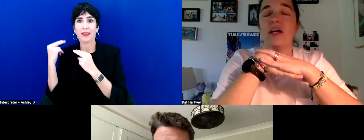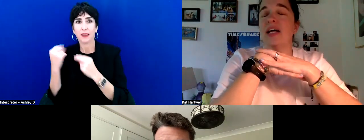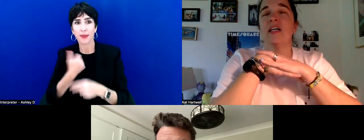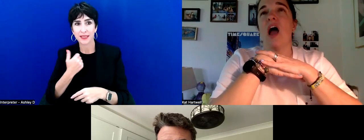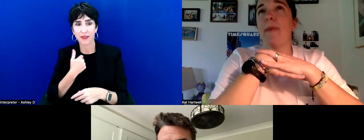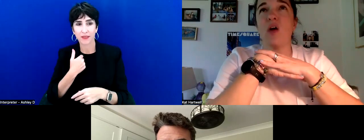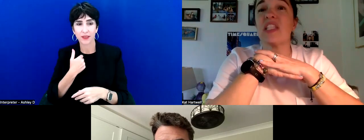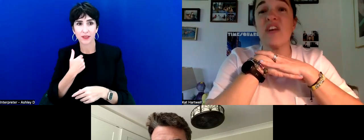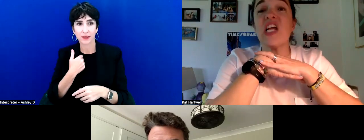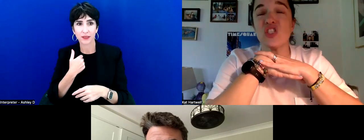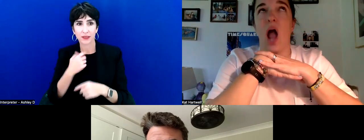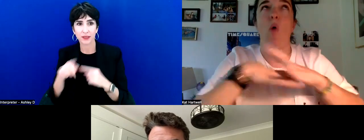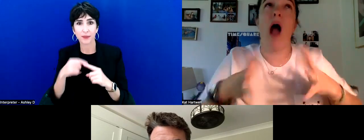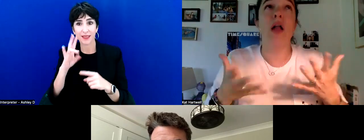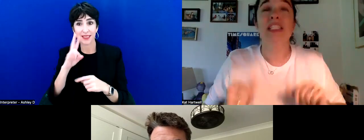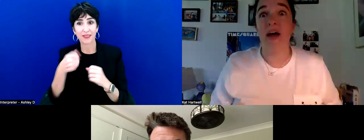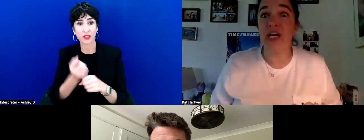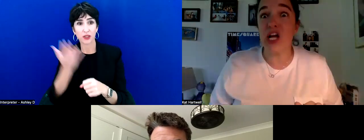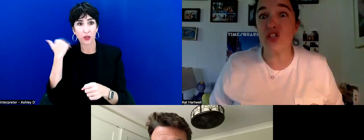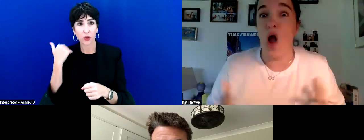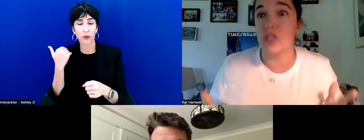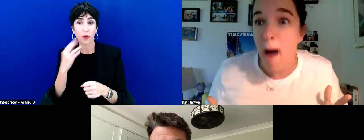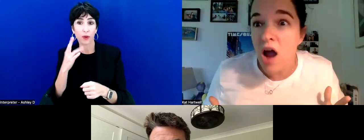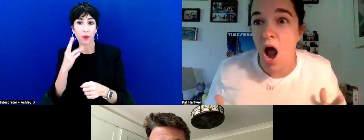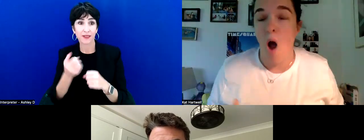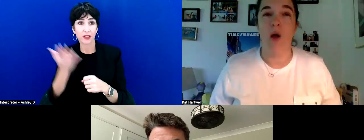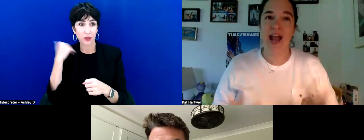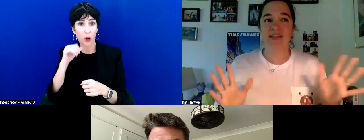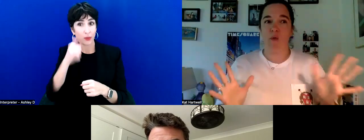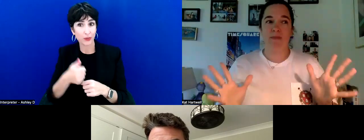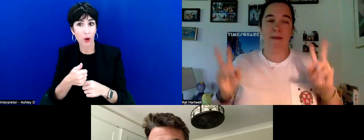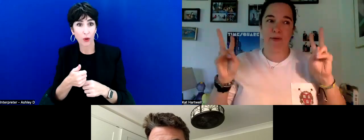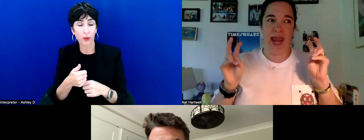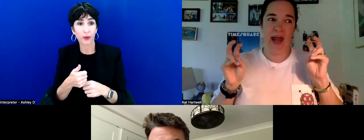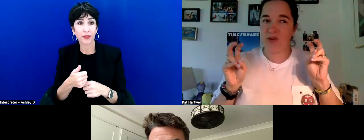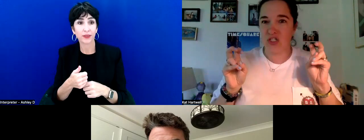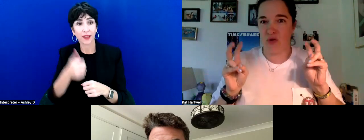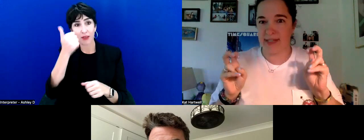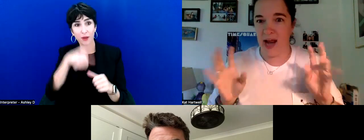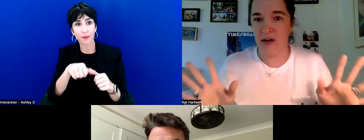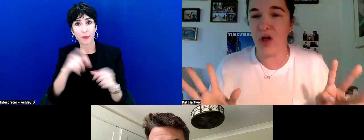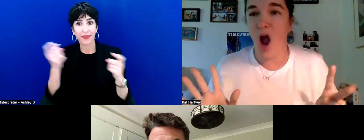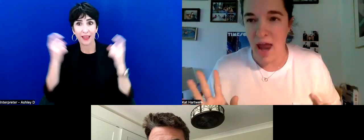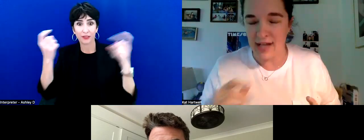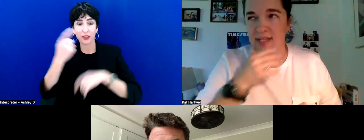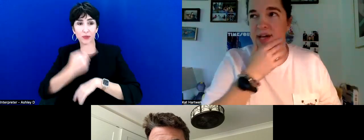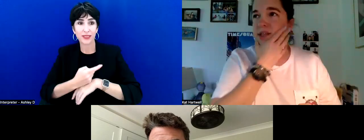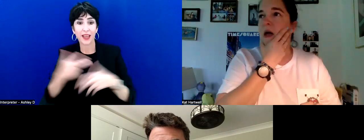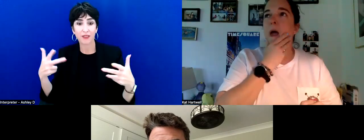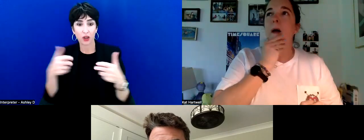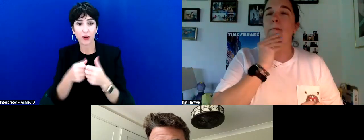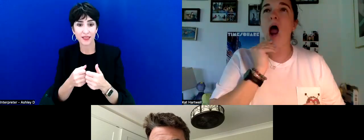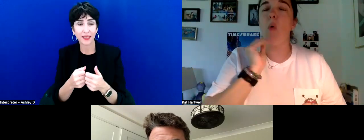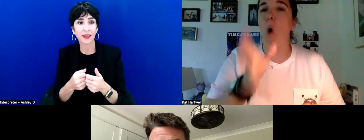took me back about 7 years ago. Well, 7 years ago tomorrow, that I remember the anniversary date of the car